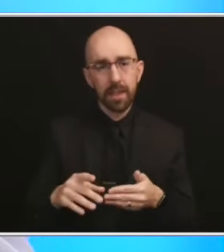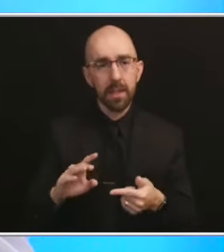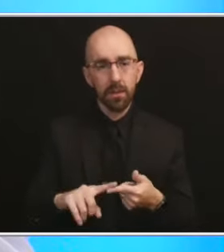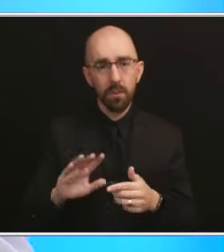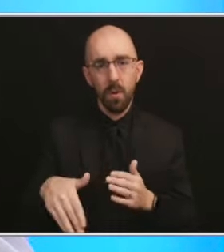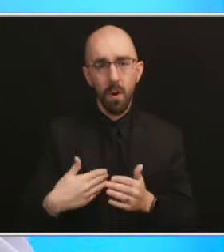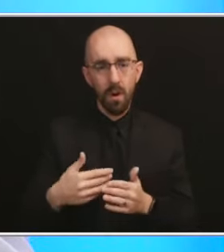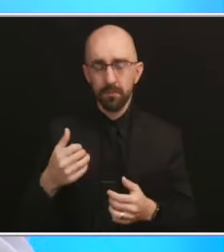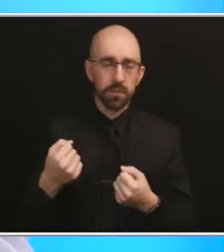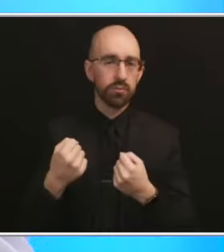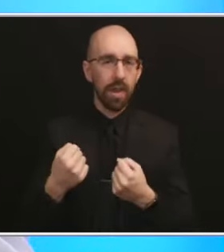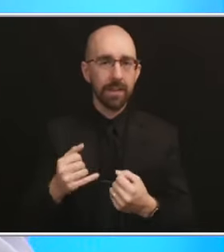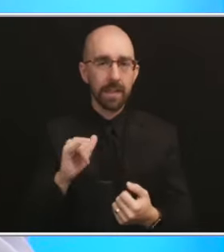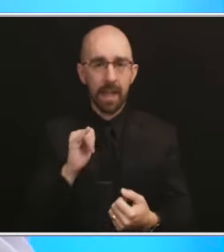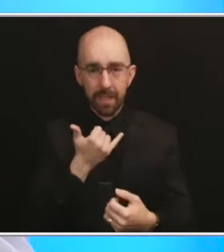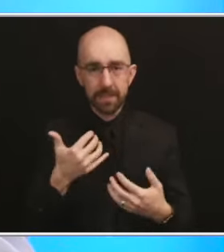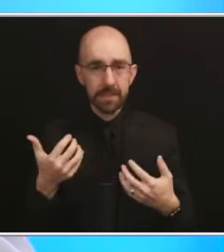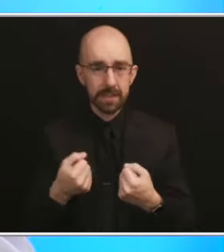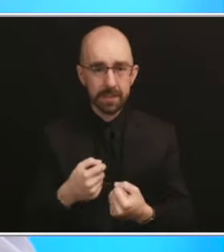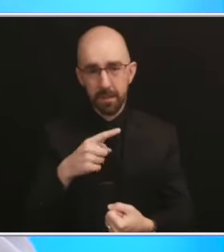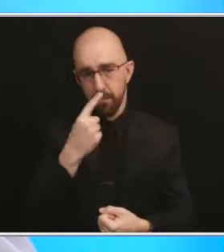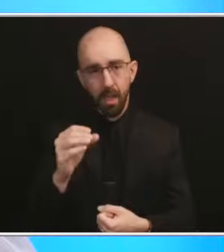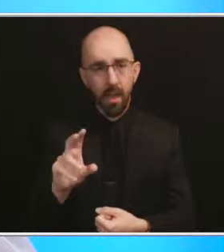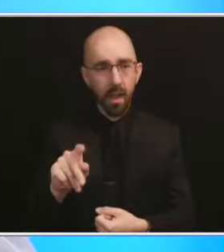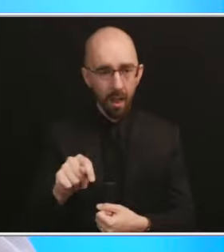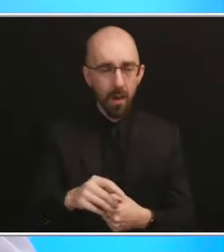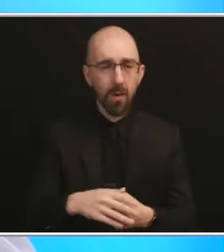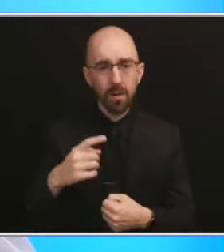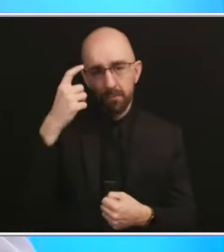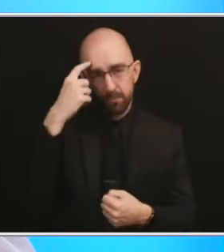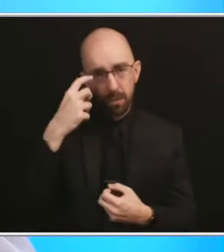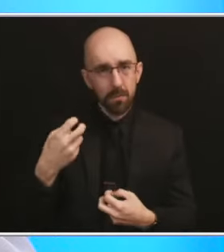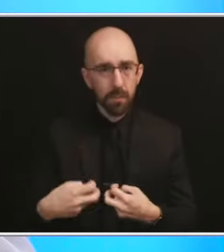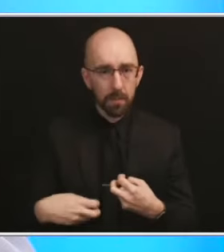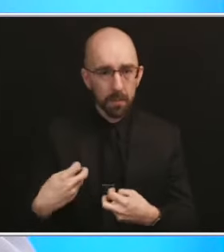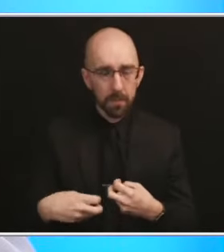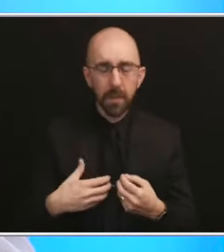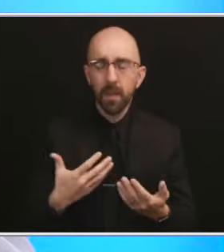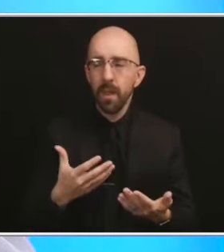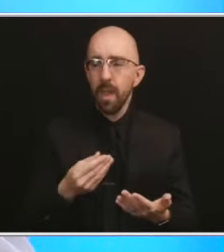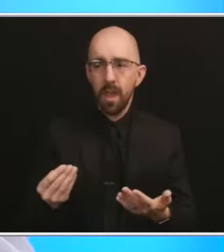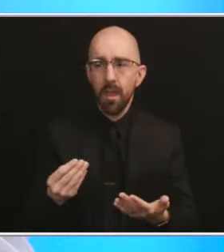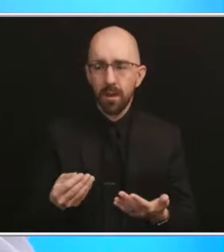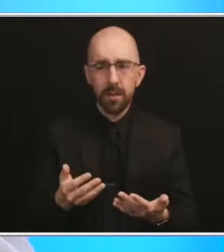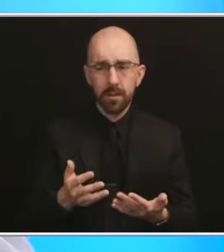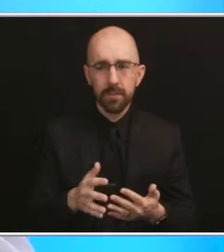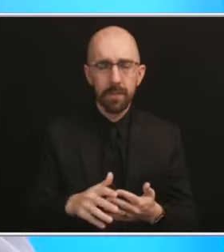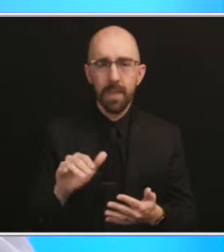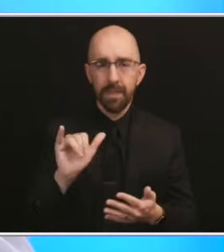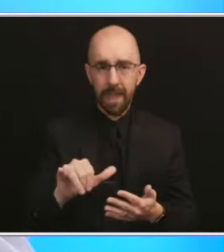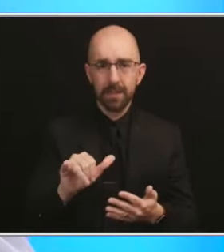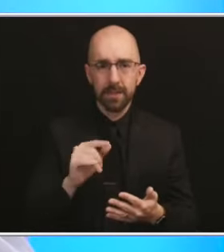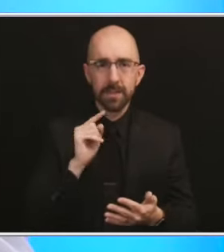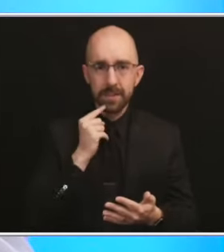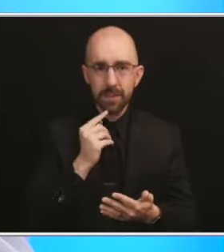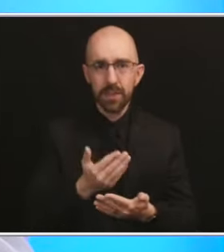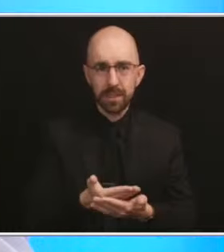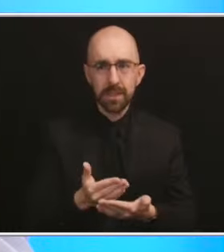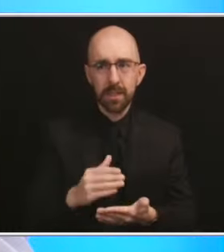accidents, blackouts, neurological problems, and that is a serious thing. Cancer